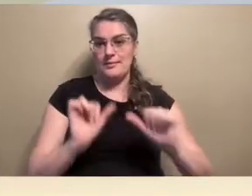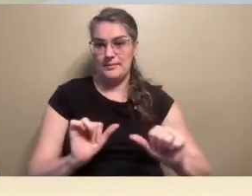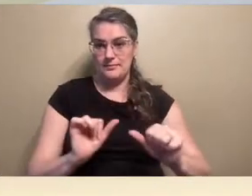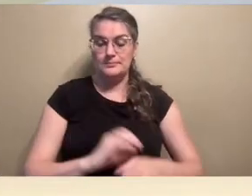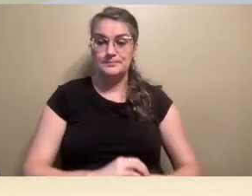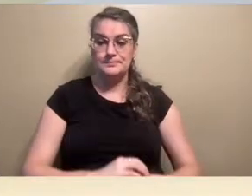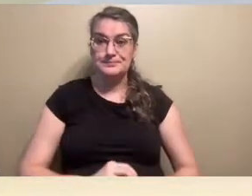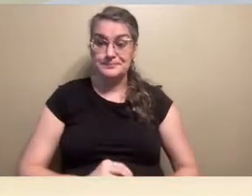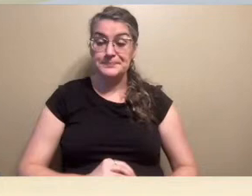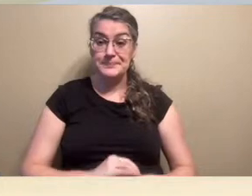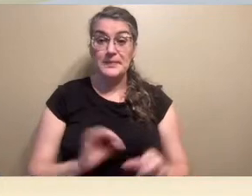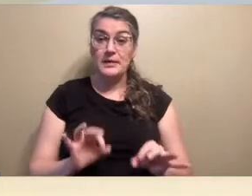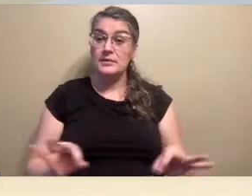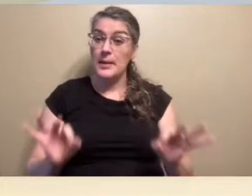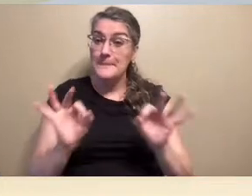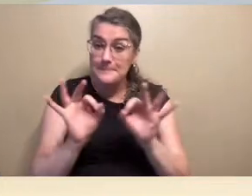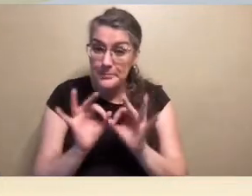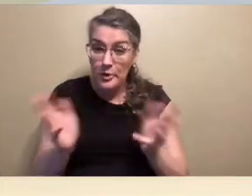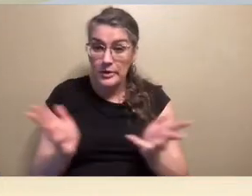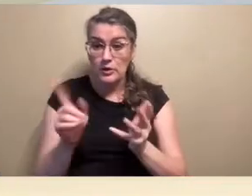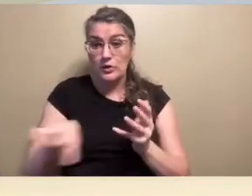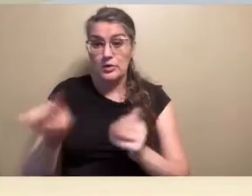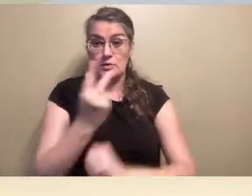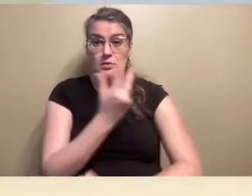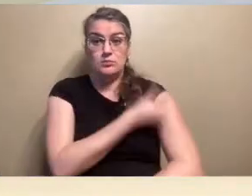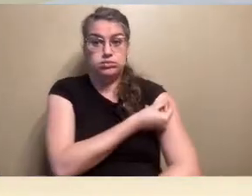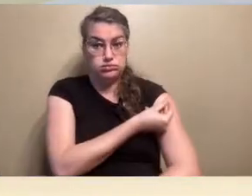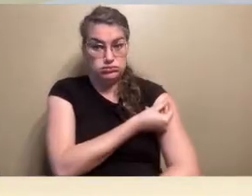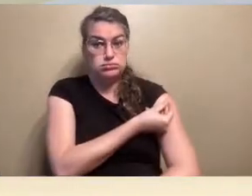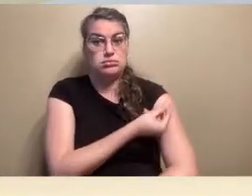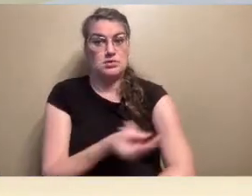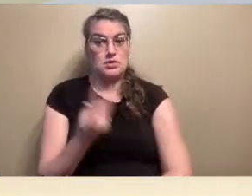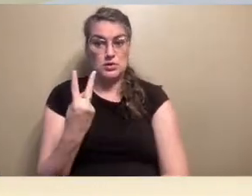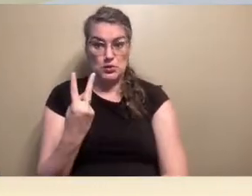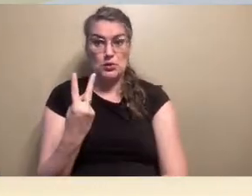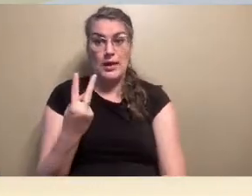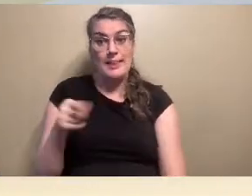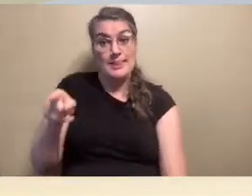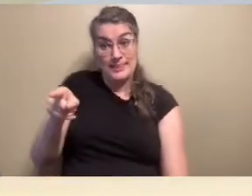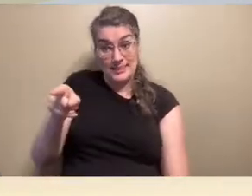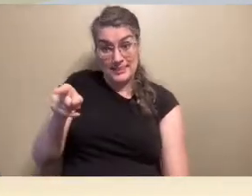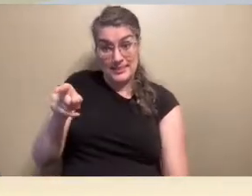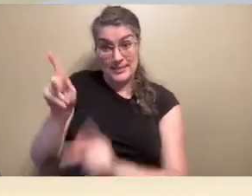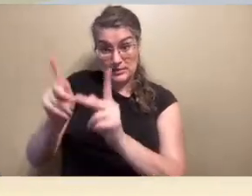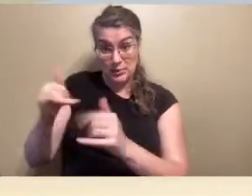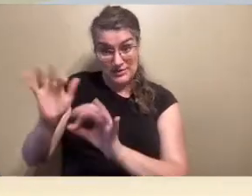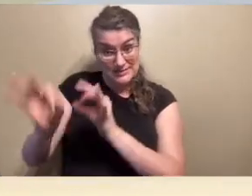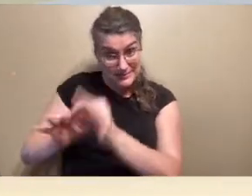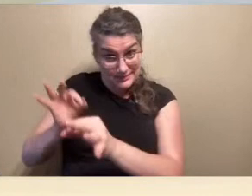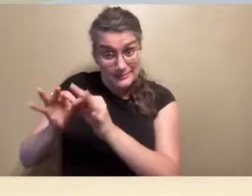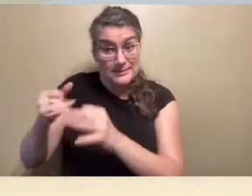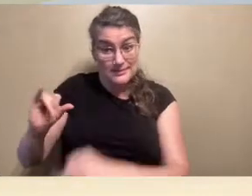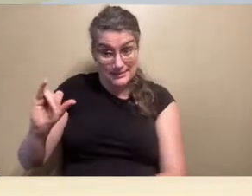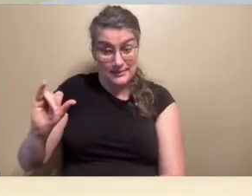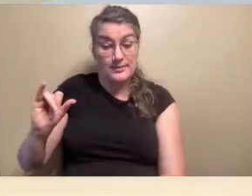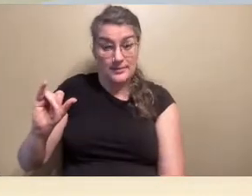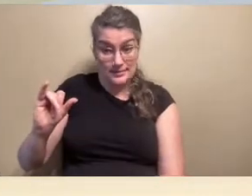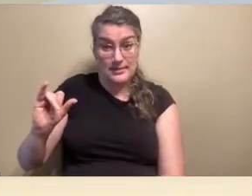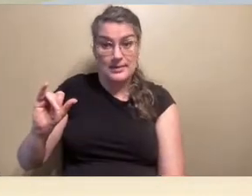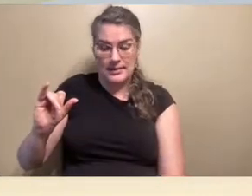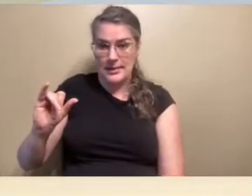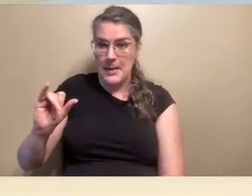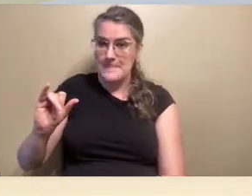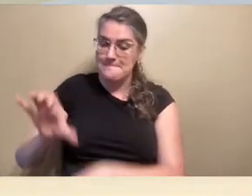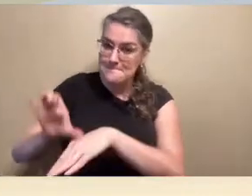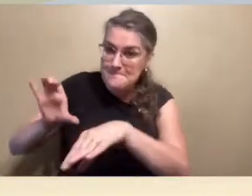fully immunized, then we'll still test them, but then they may be able to not have